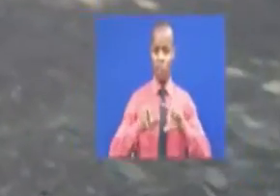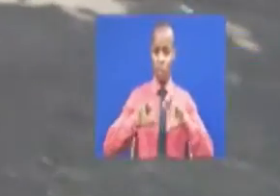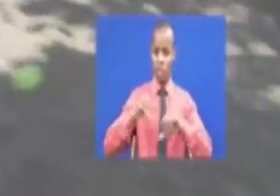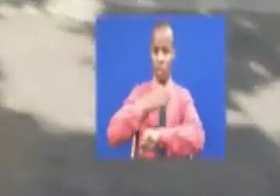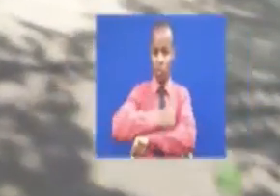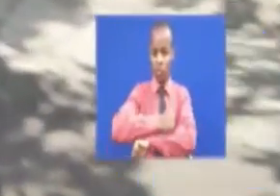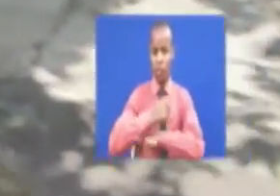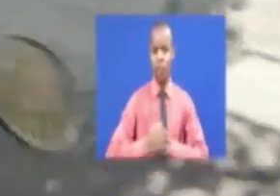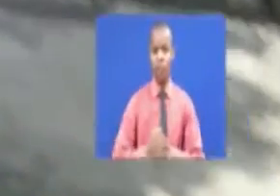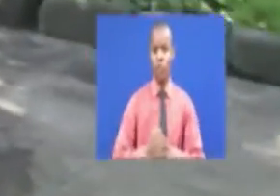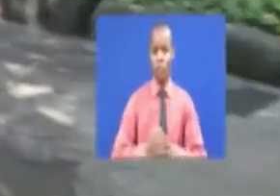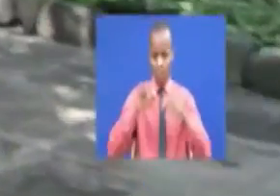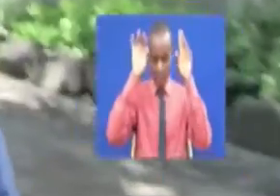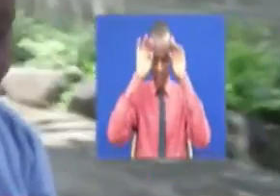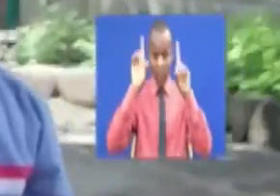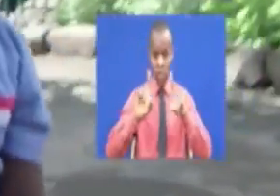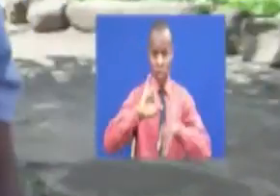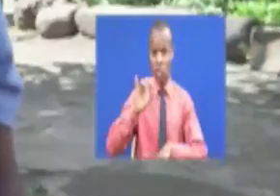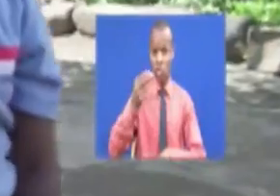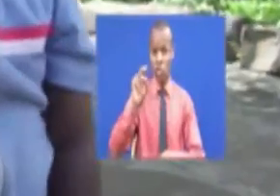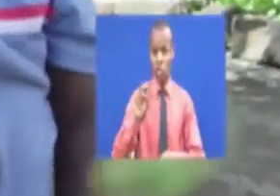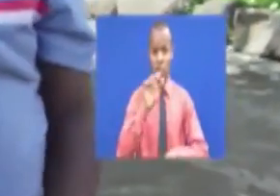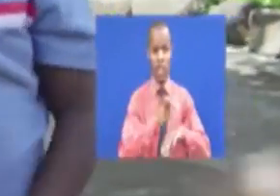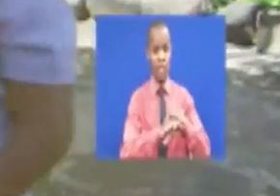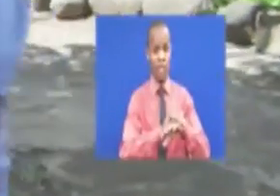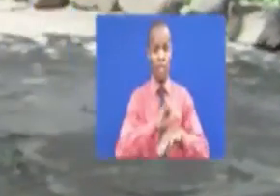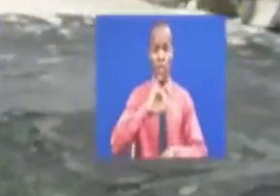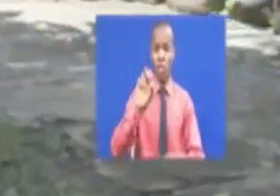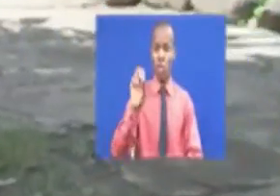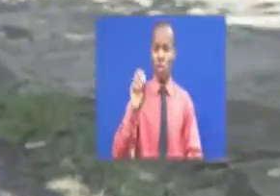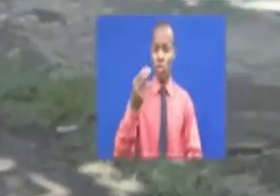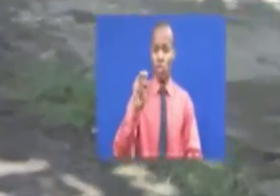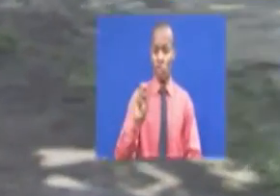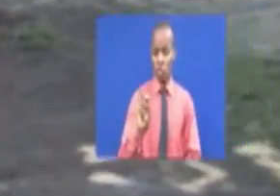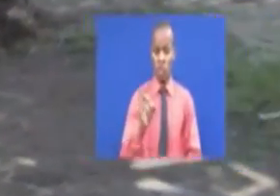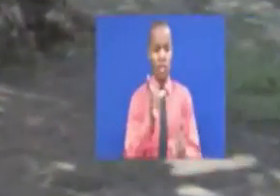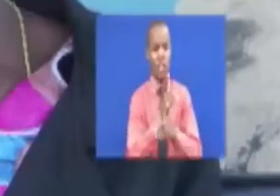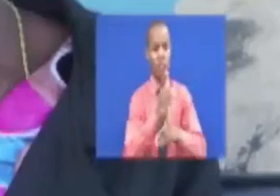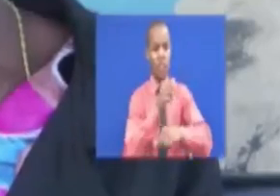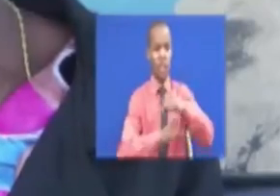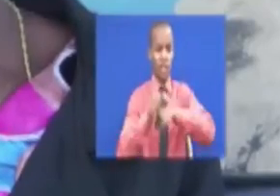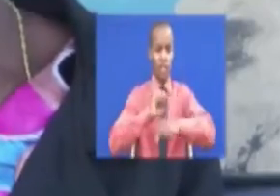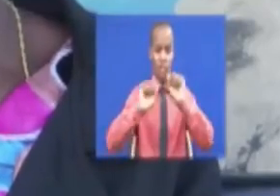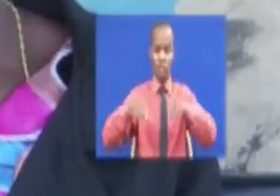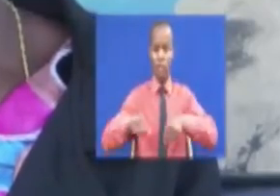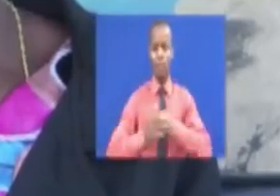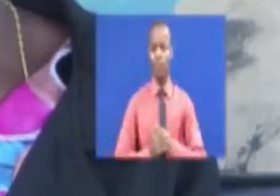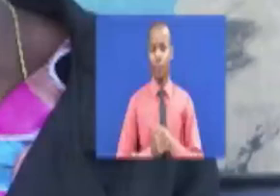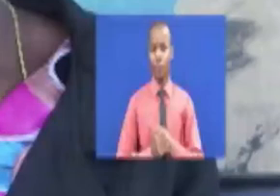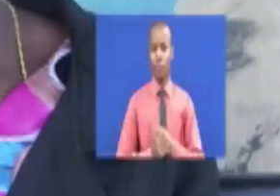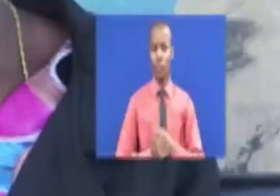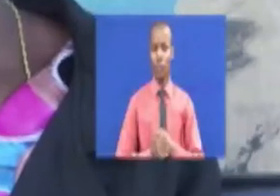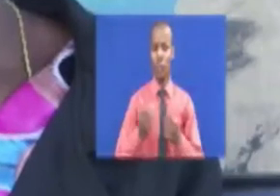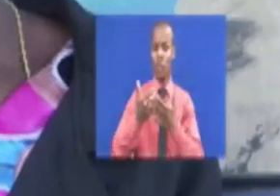Because of the education that he has been receiving, John is now able to engage in various activities. Kabla ingie shuleni,